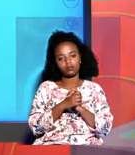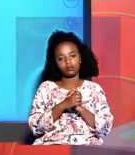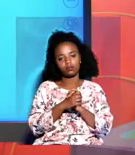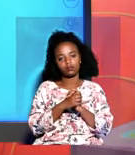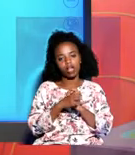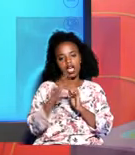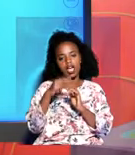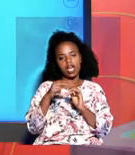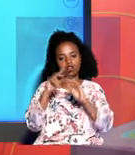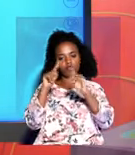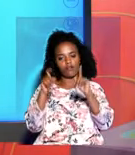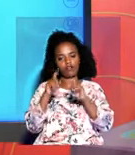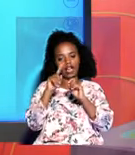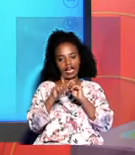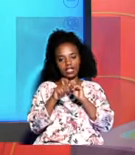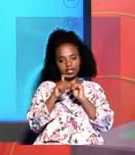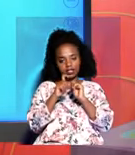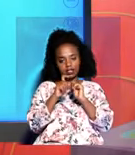H of x